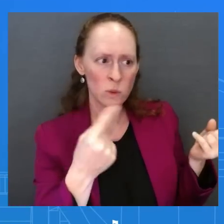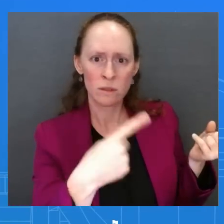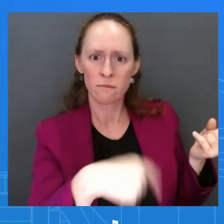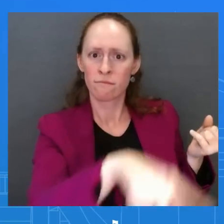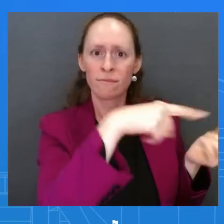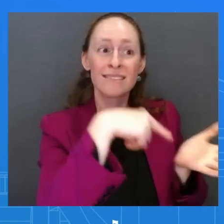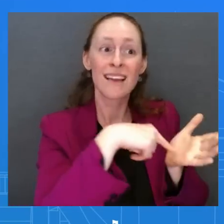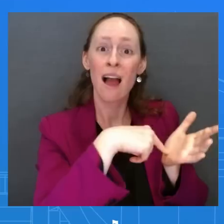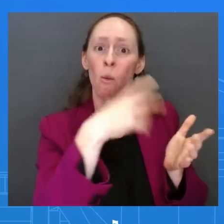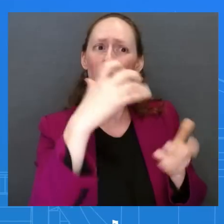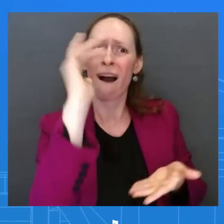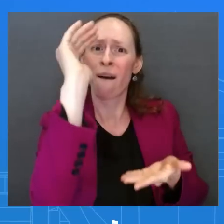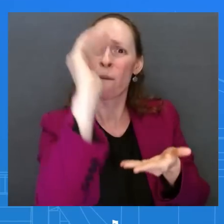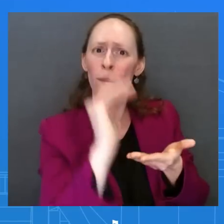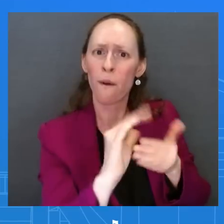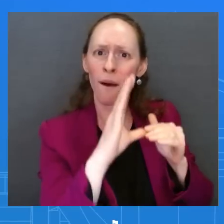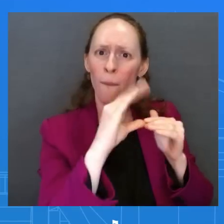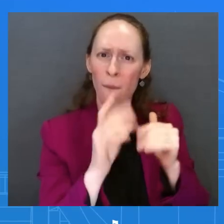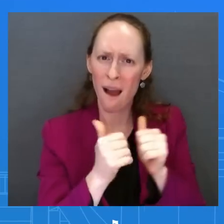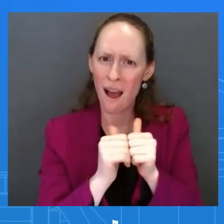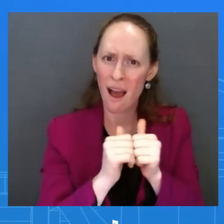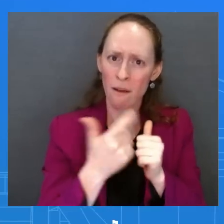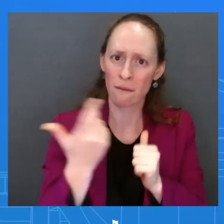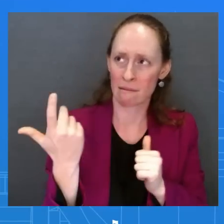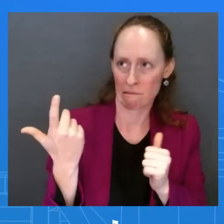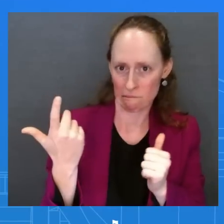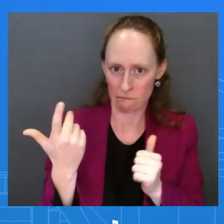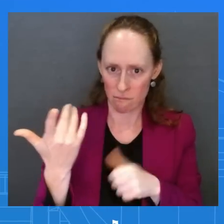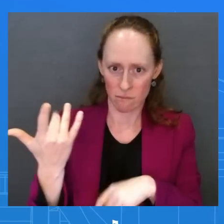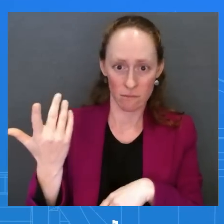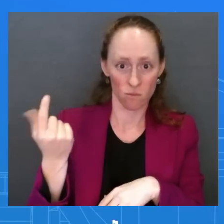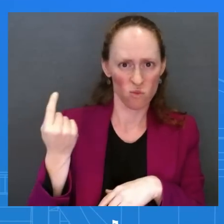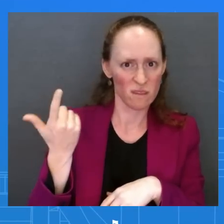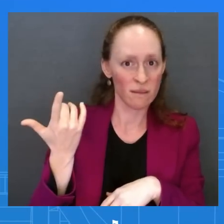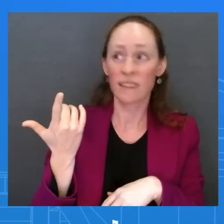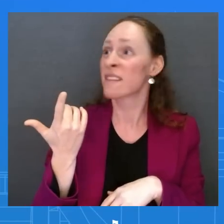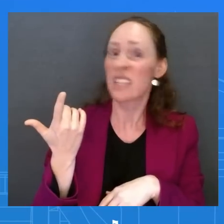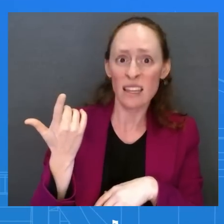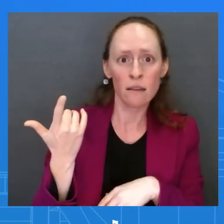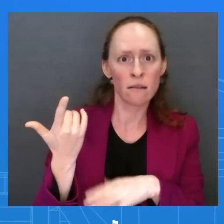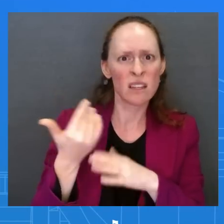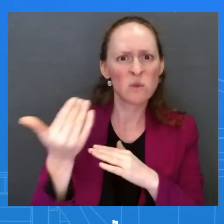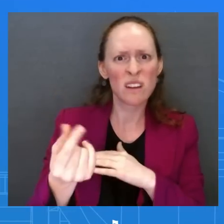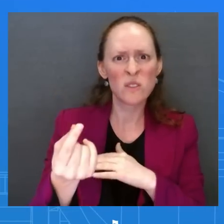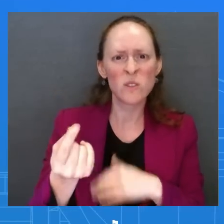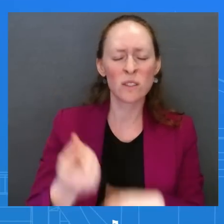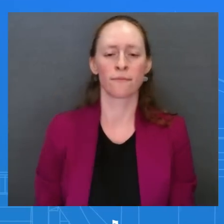So look, I'm not going to get ahead of the ruling, right? We are very confident